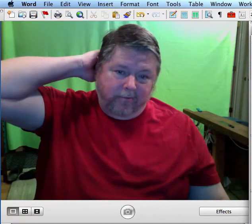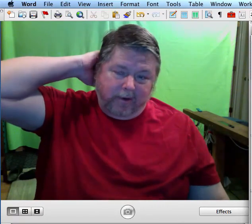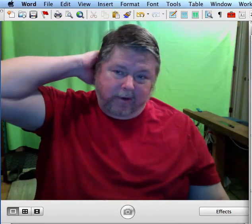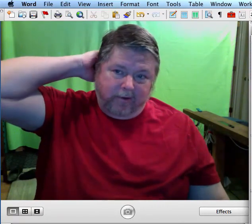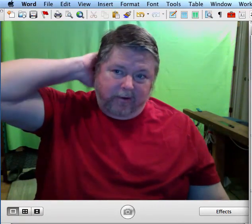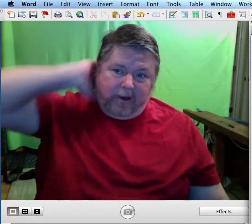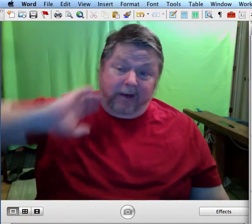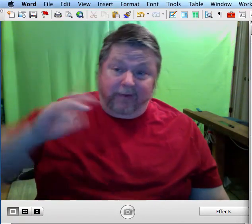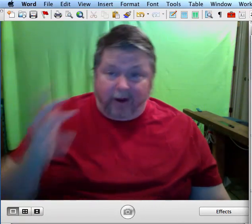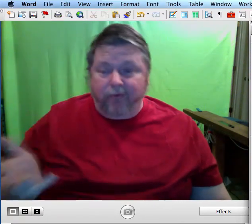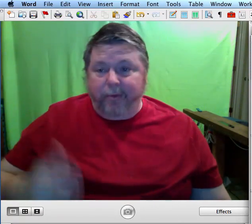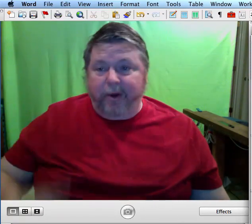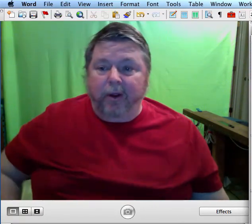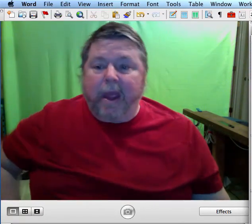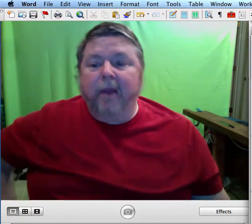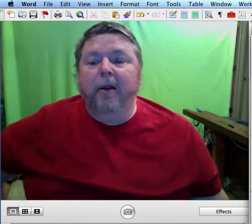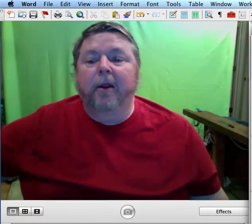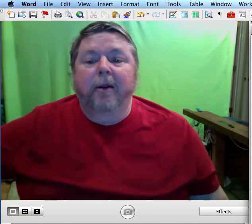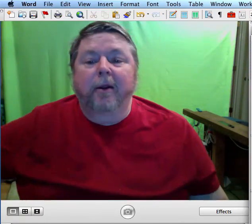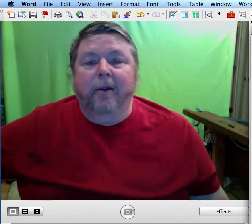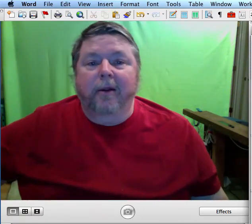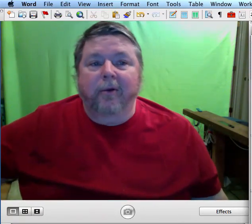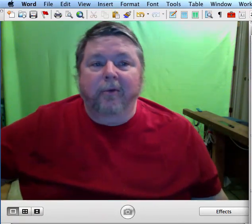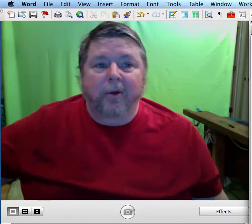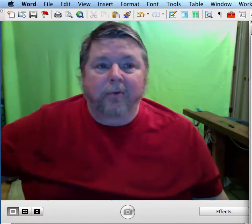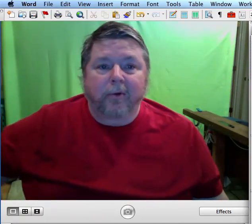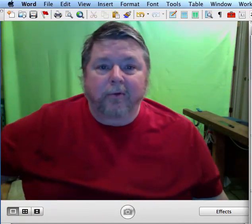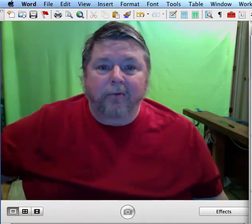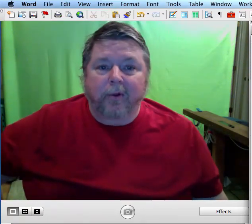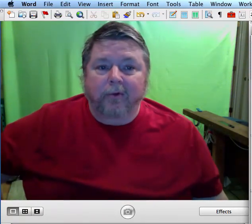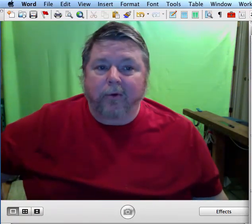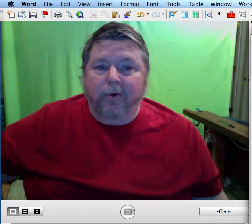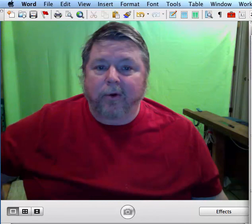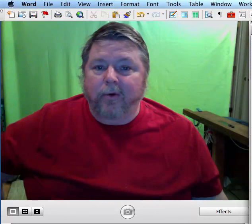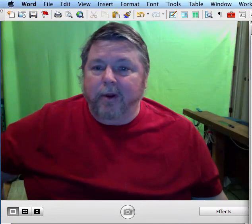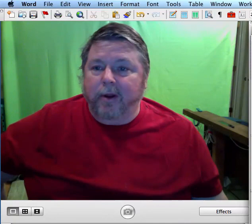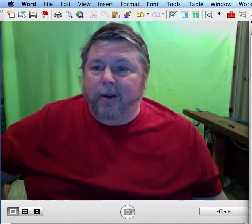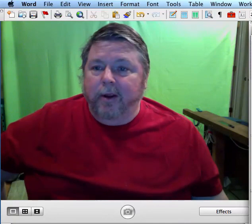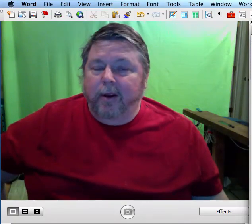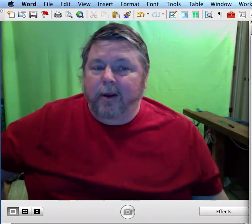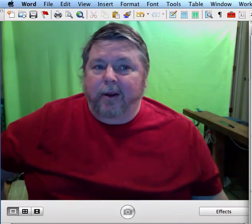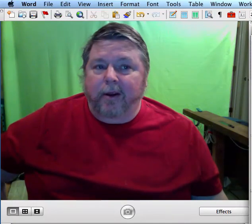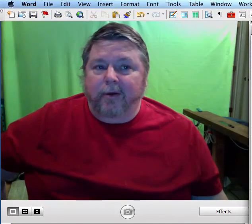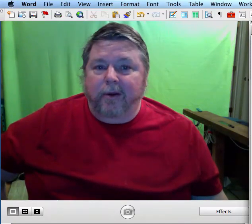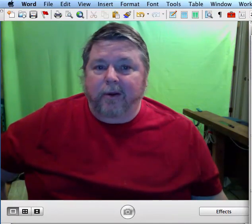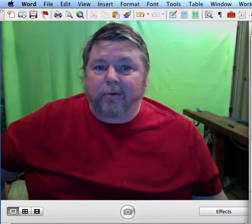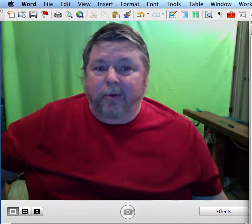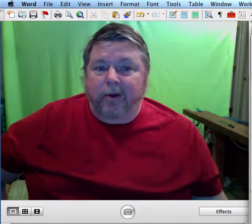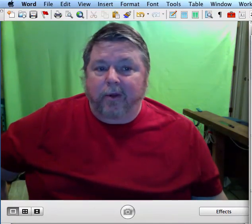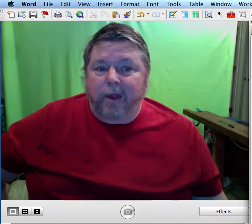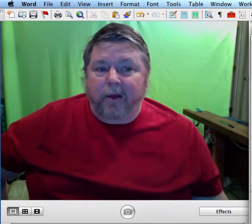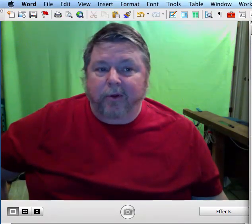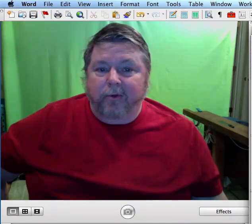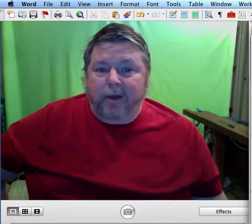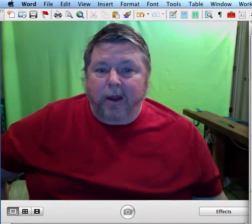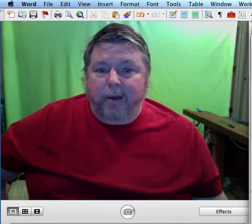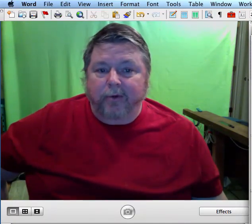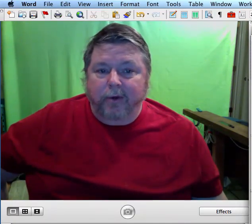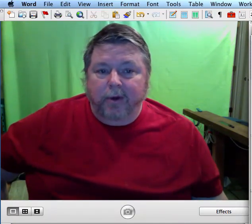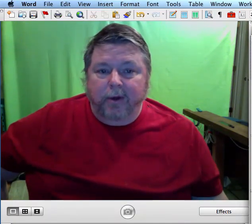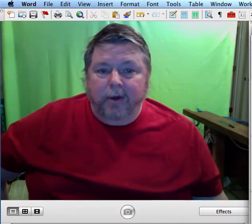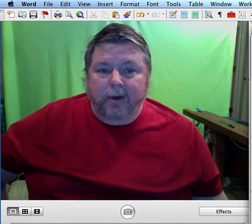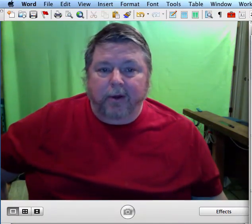know that it's there for me to look at. And then we'll score it accordingly. And you may do that up to three